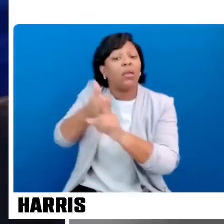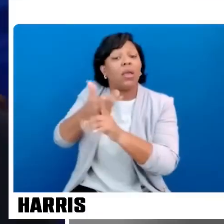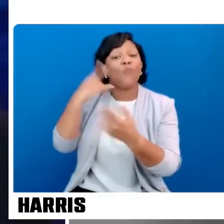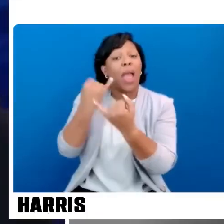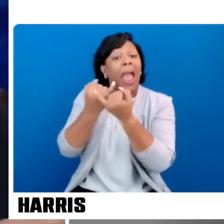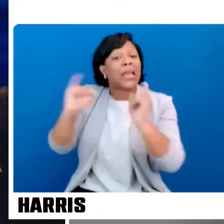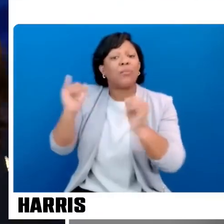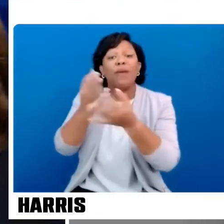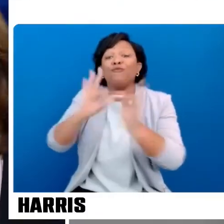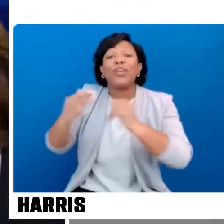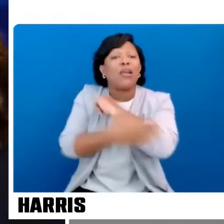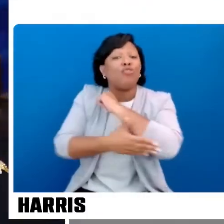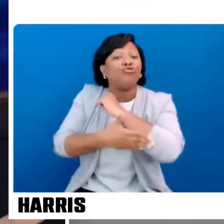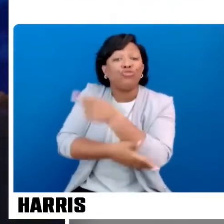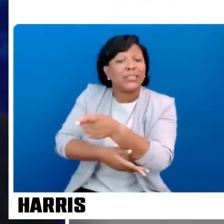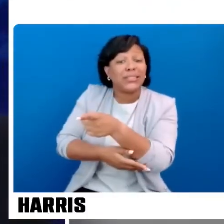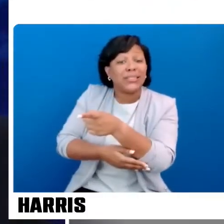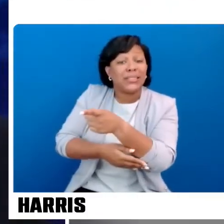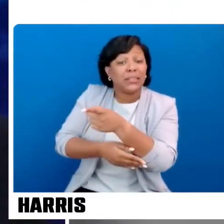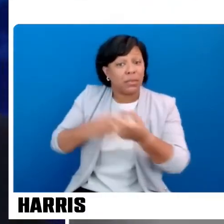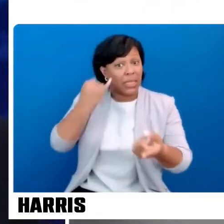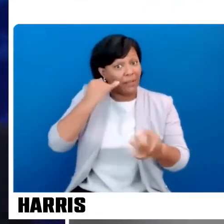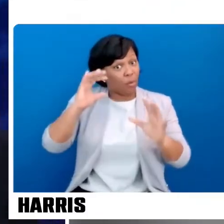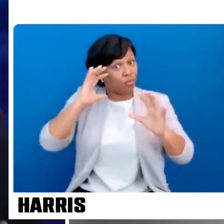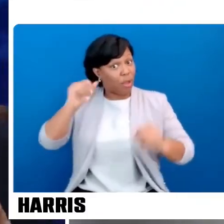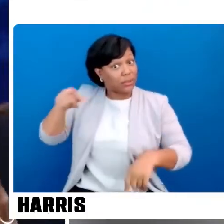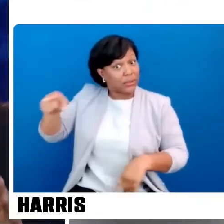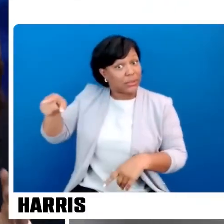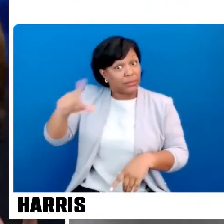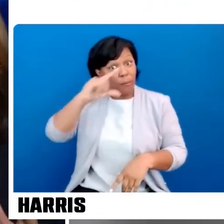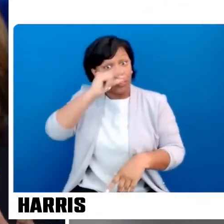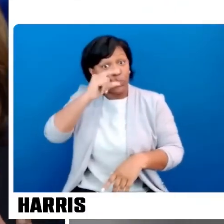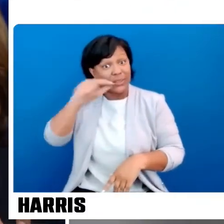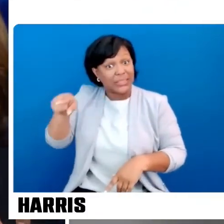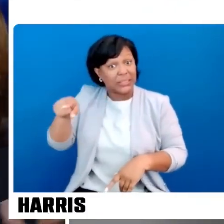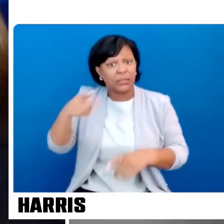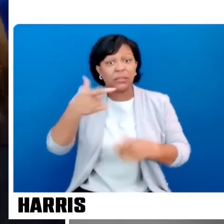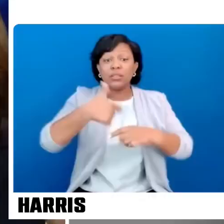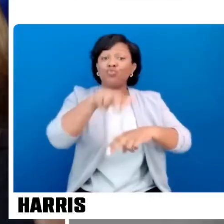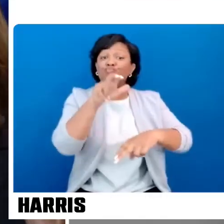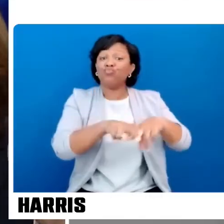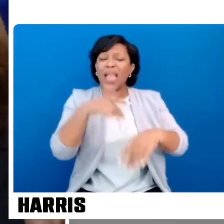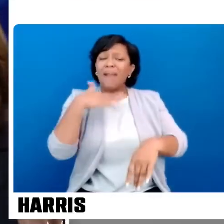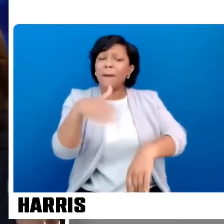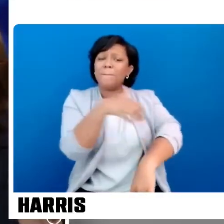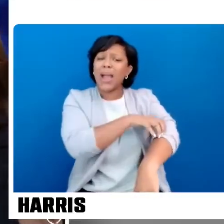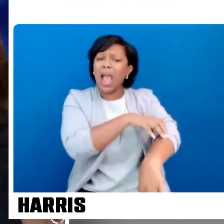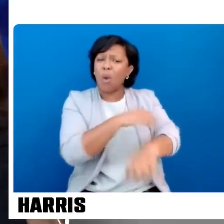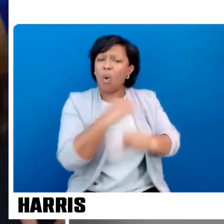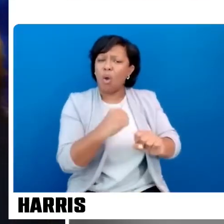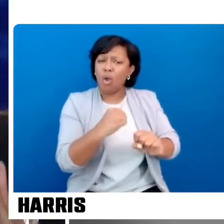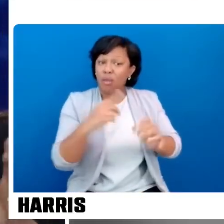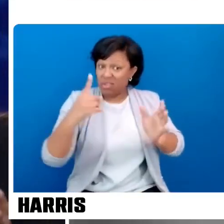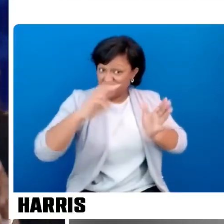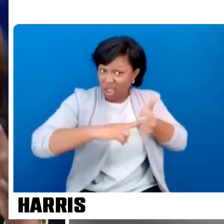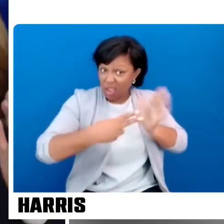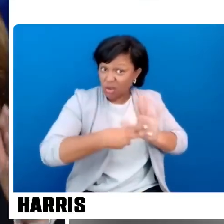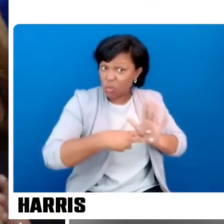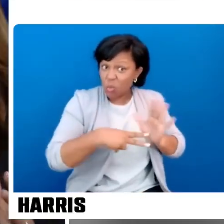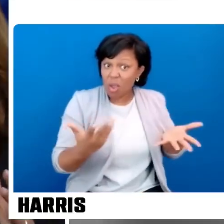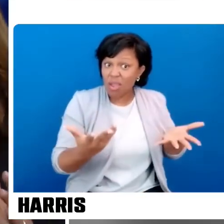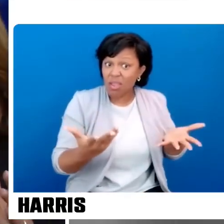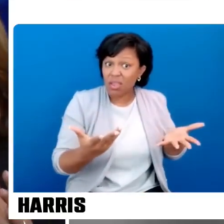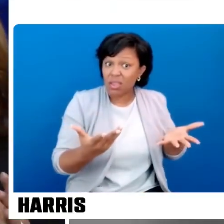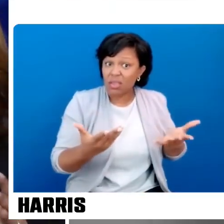president, Putin would be sitting in Kyiv right now. And understand what that would mean, because Putin's agenda is not just